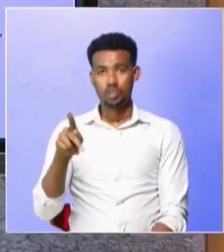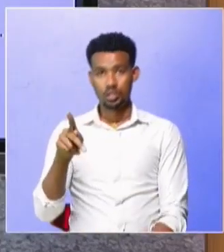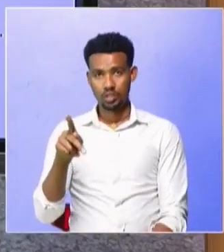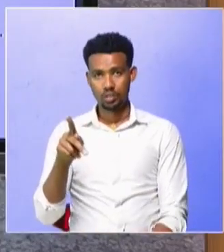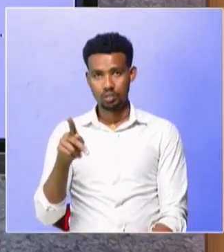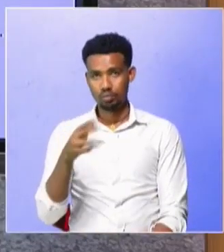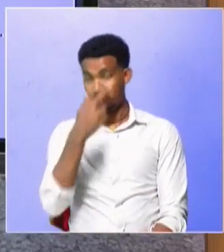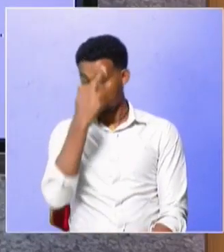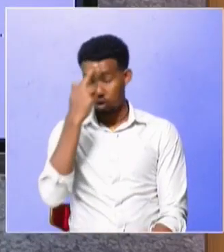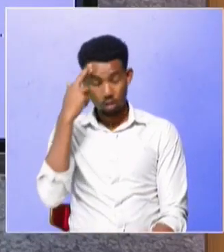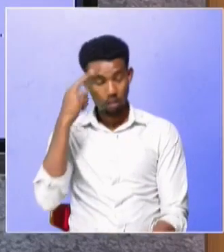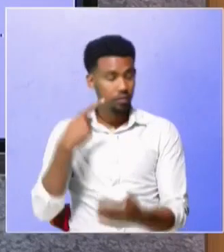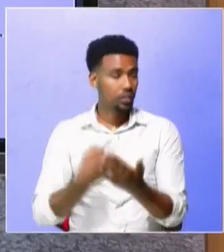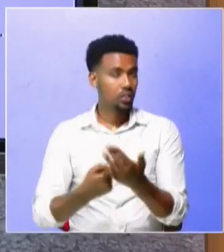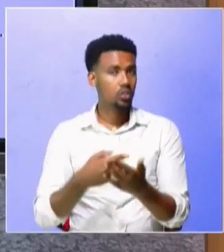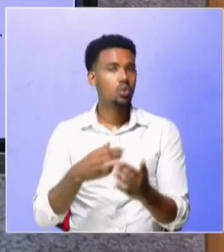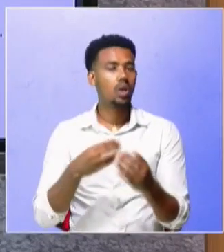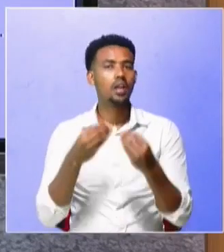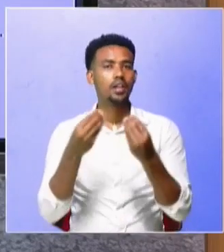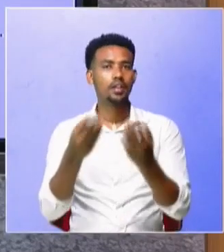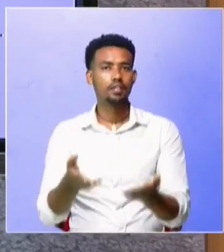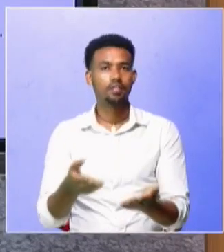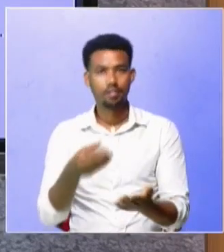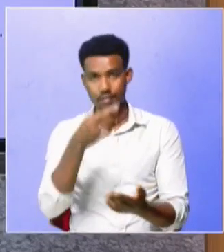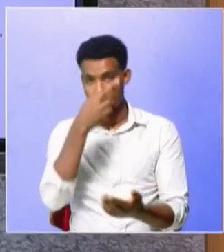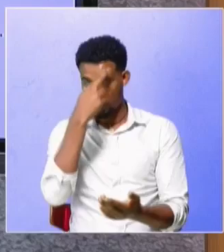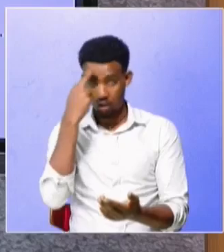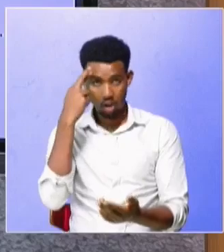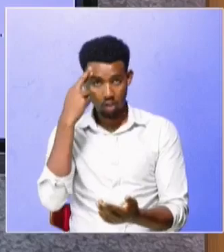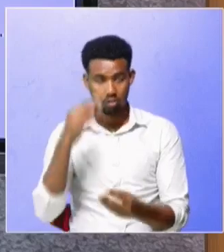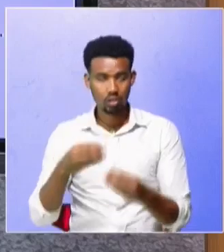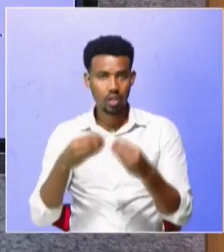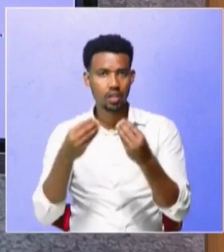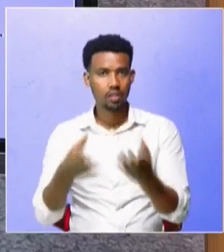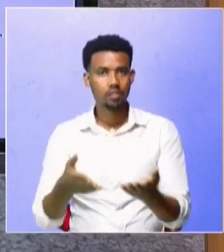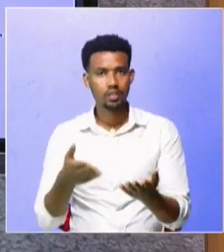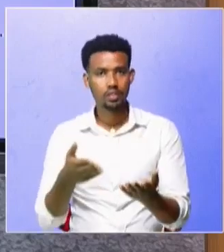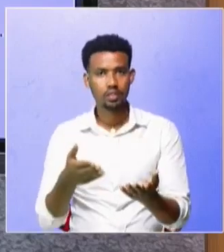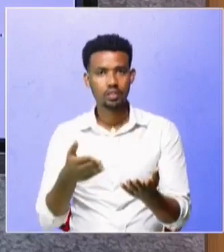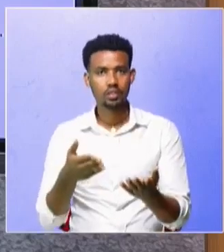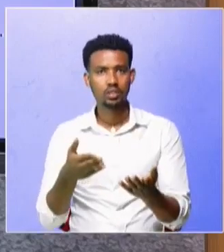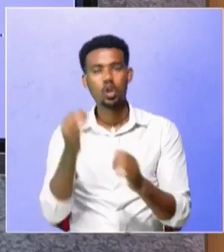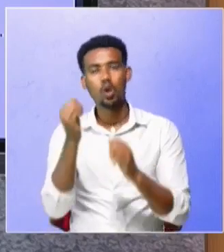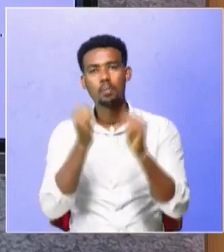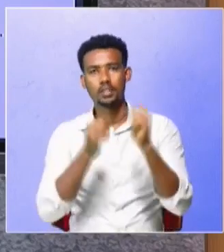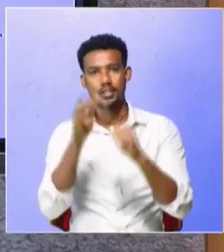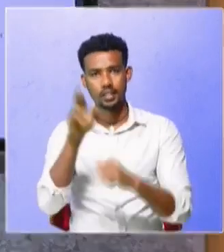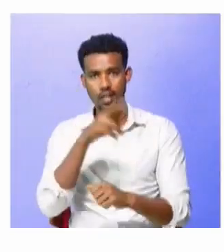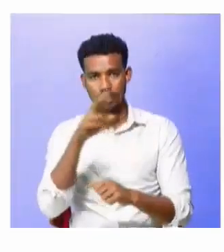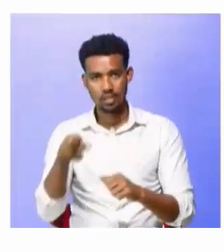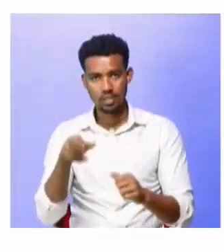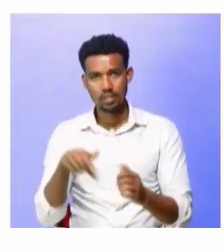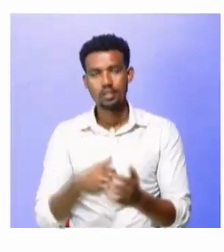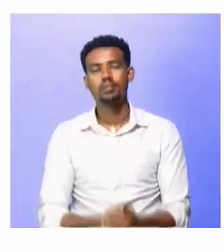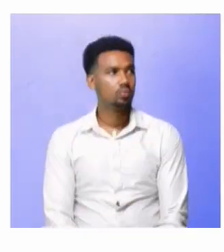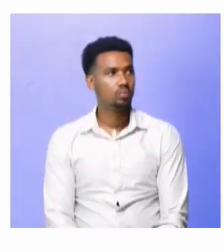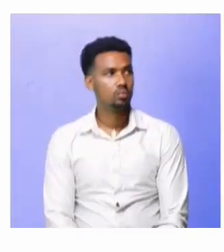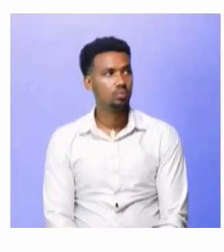because of this, we are giving cause and reason why that certain competition is not